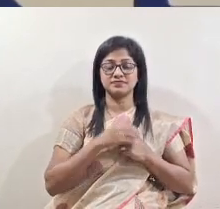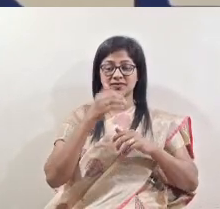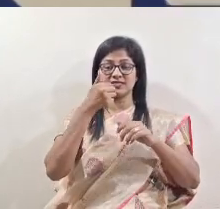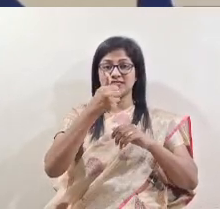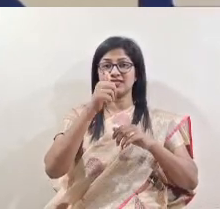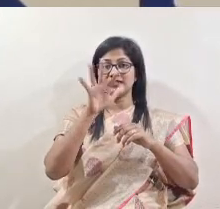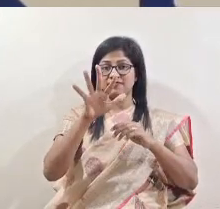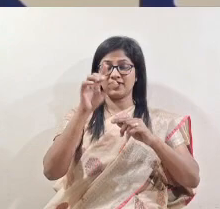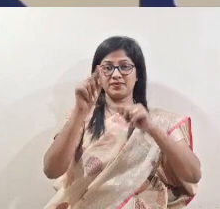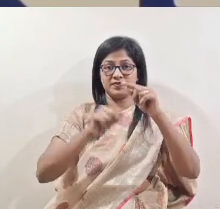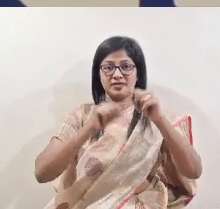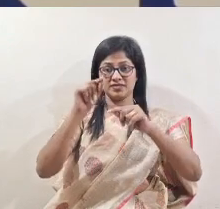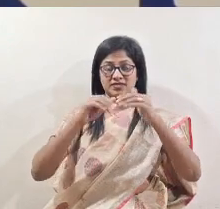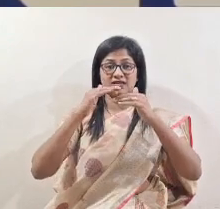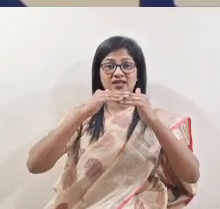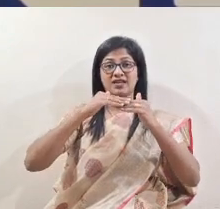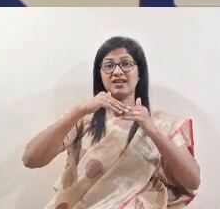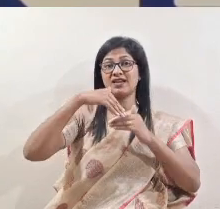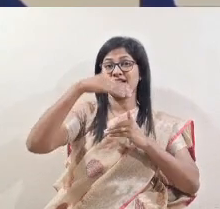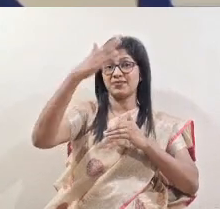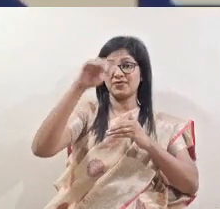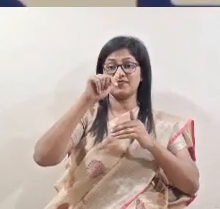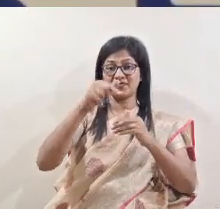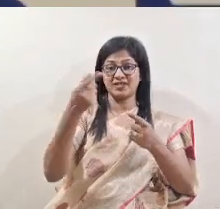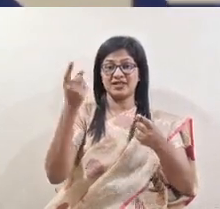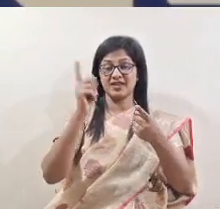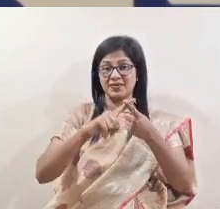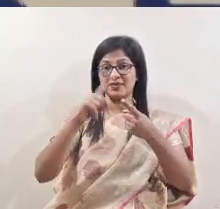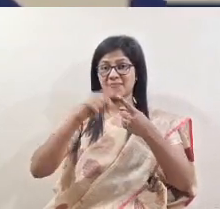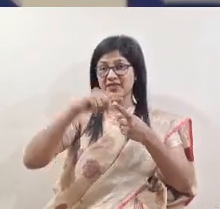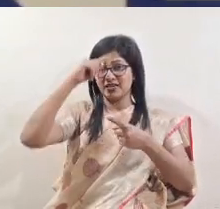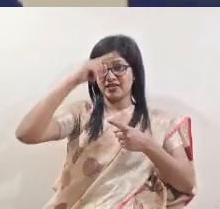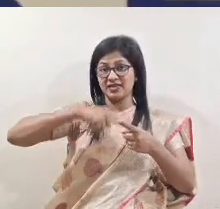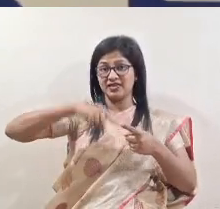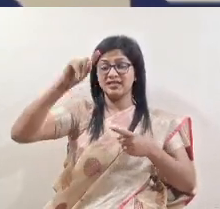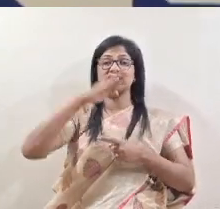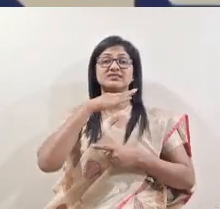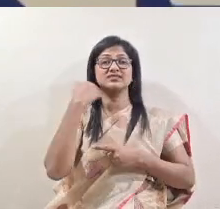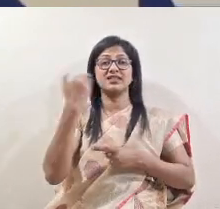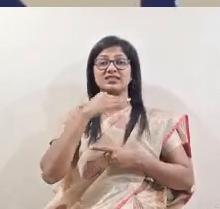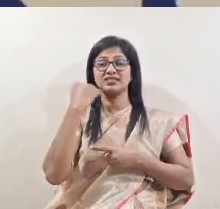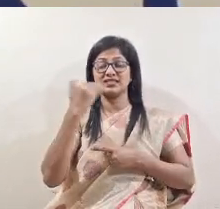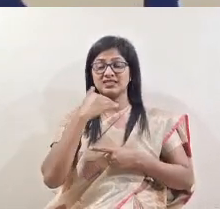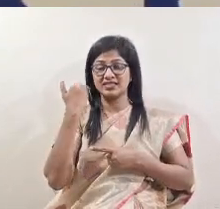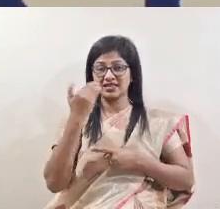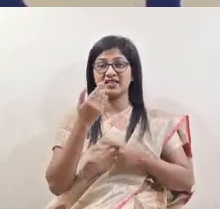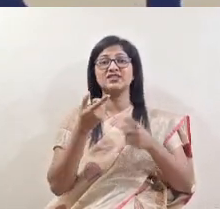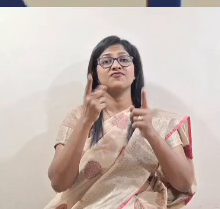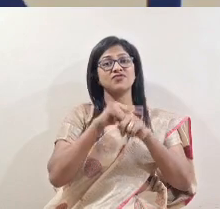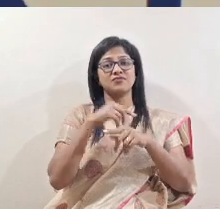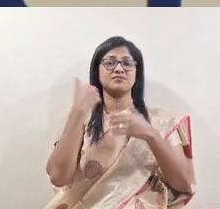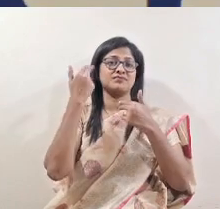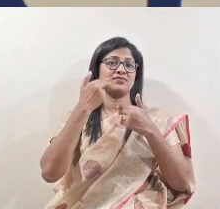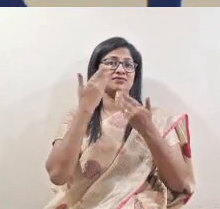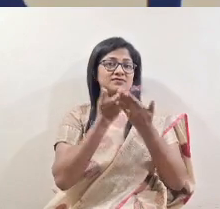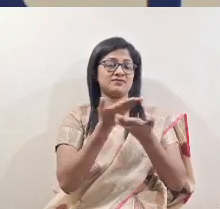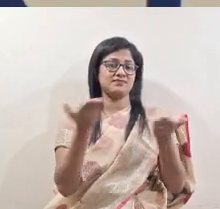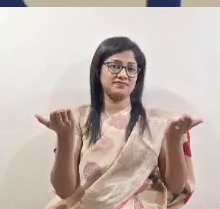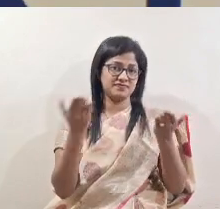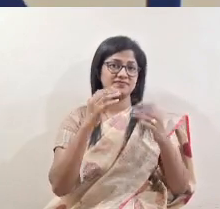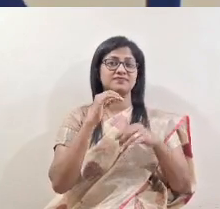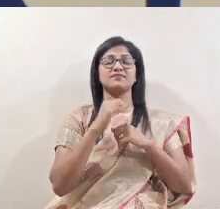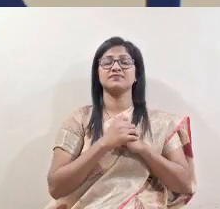65% of the deaths, fatalities that are happening in our country are because of these only.